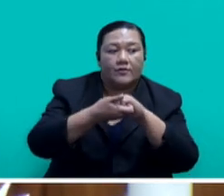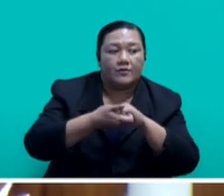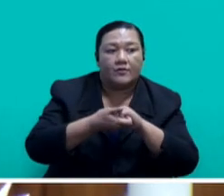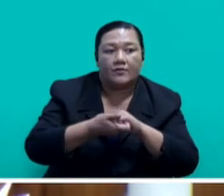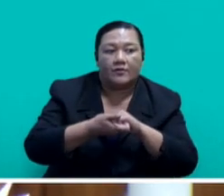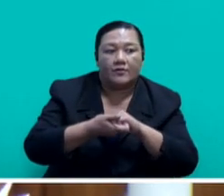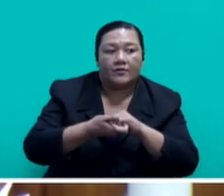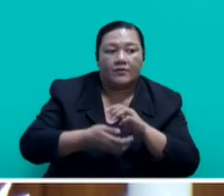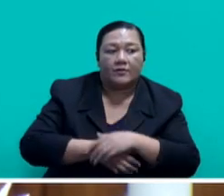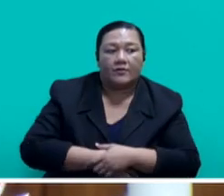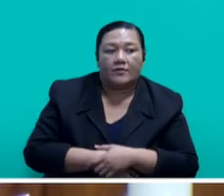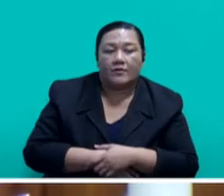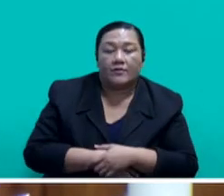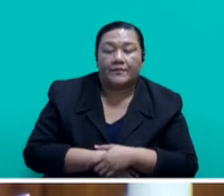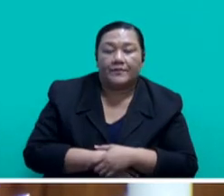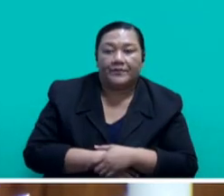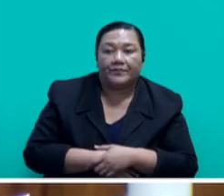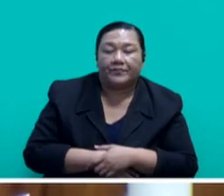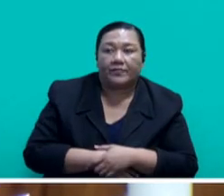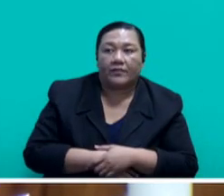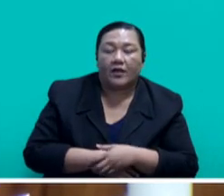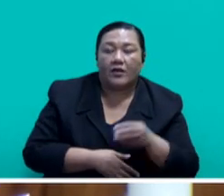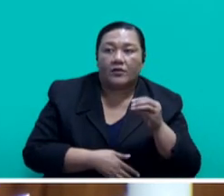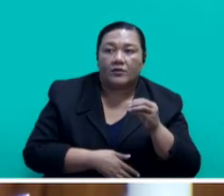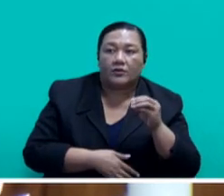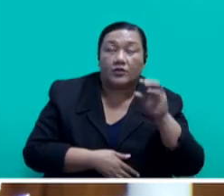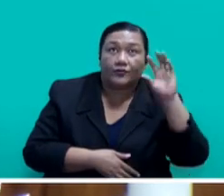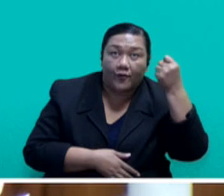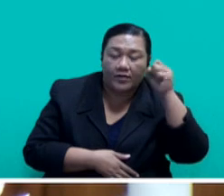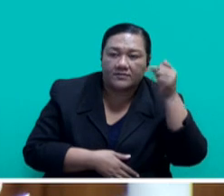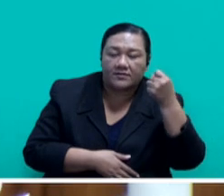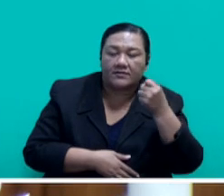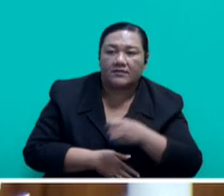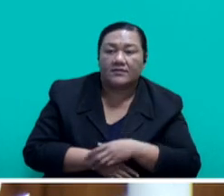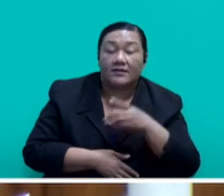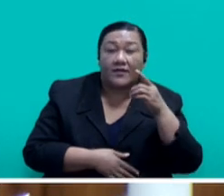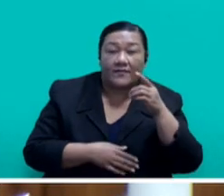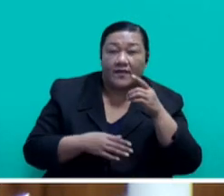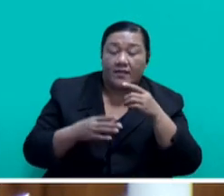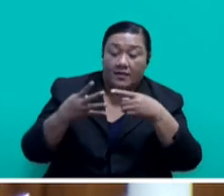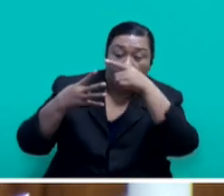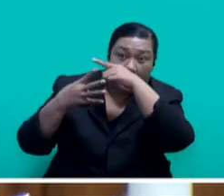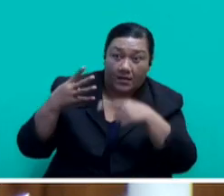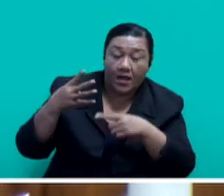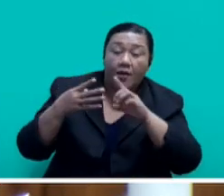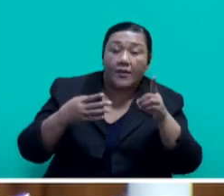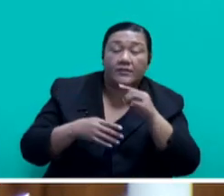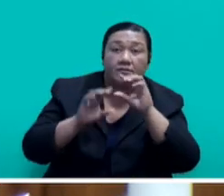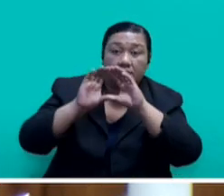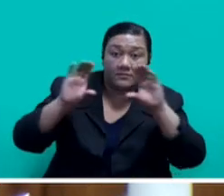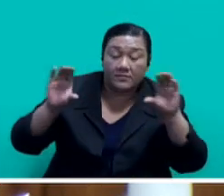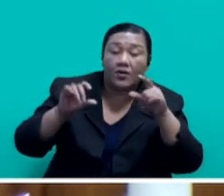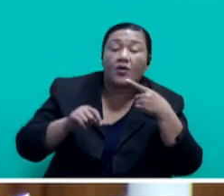sustainable prosperity." Mr. Speaker, sir, the above statement further underscores the commitment by the Honorable